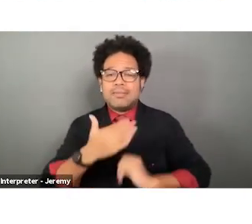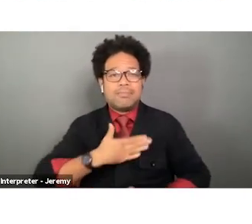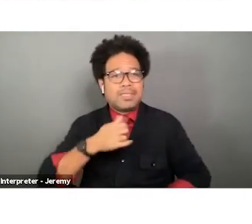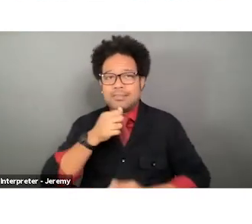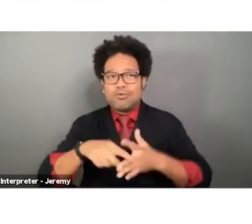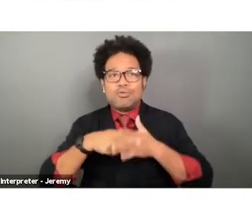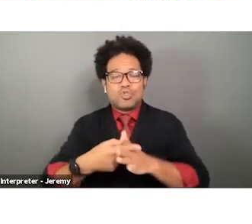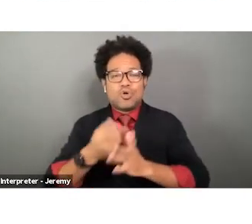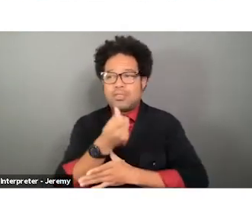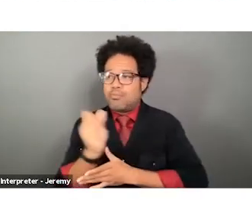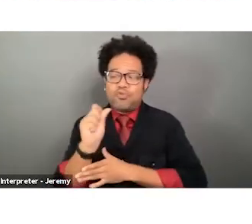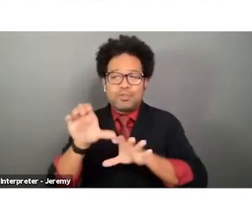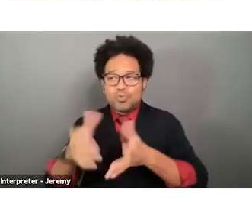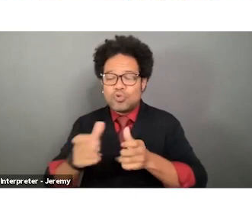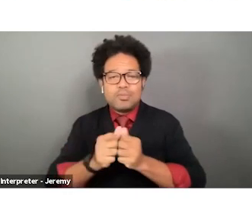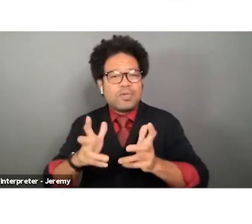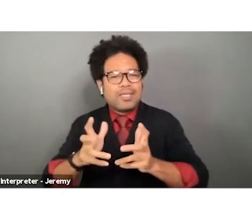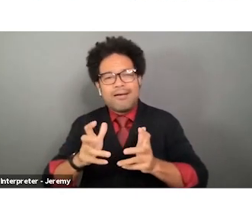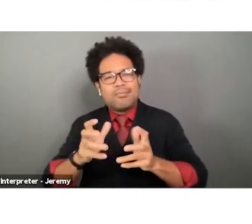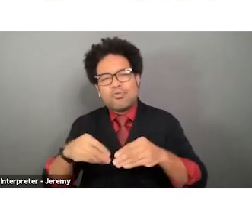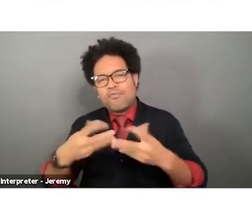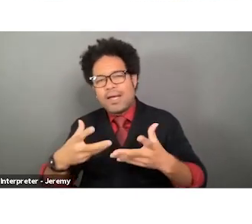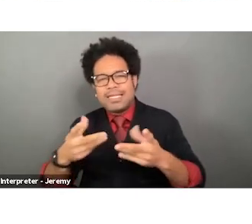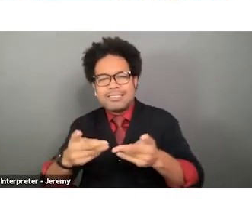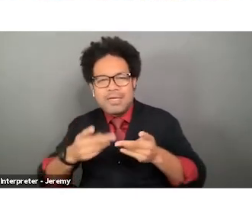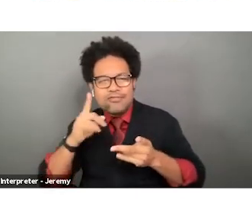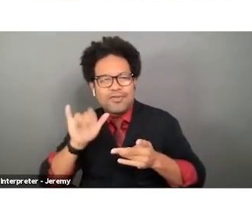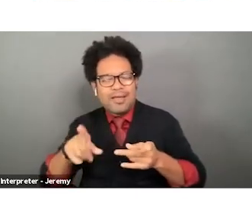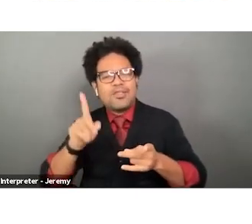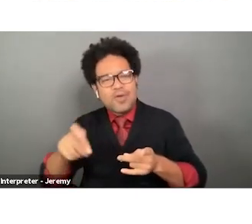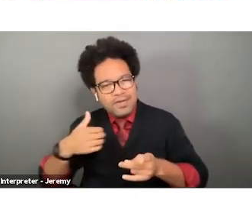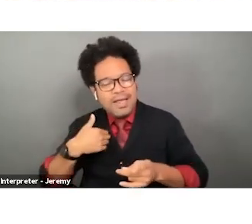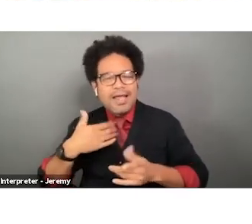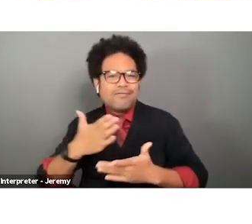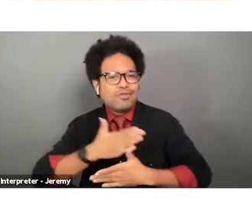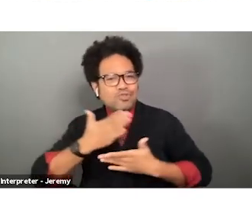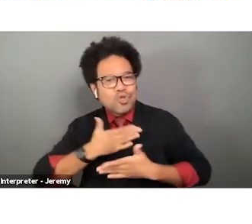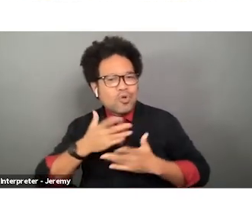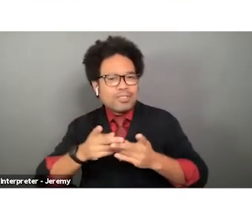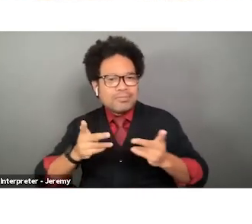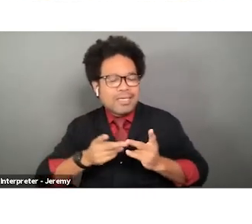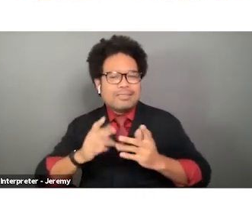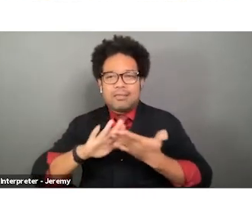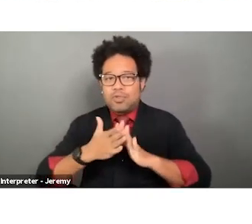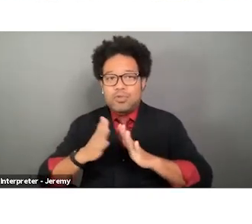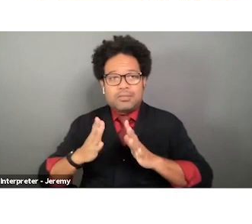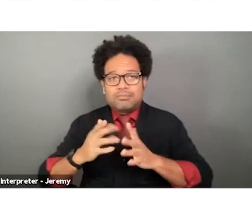these movements, these groups, without providing space for that. There has to be space for joy. There has to be space for community.